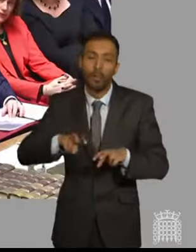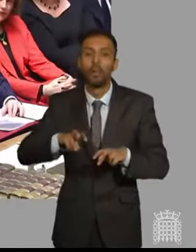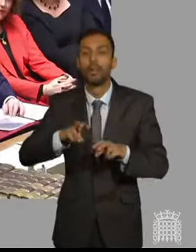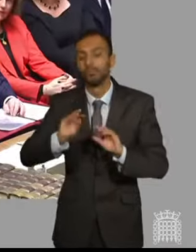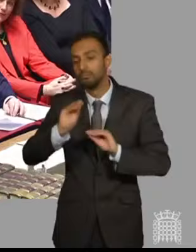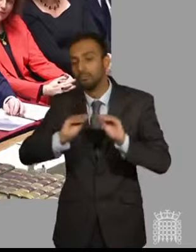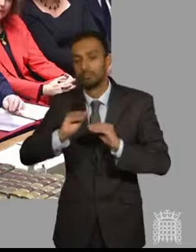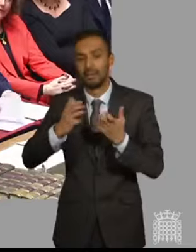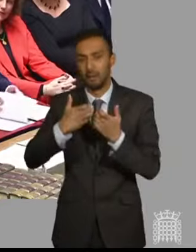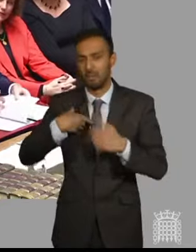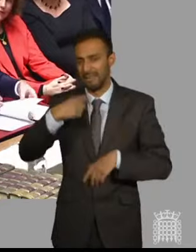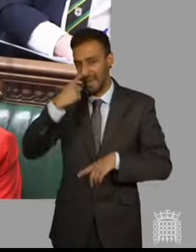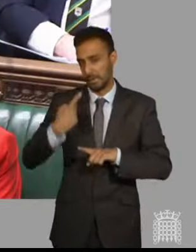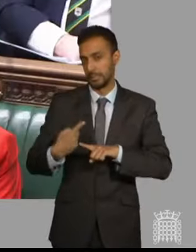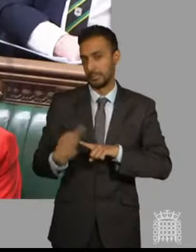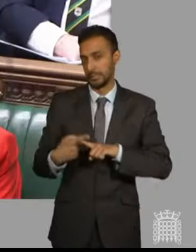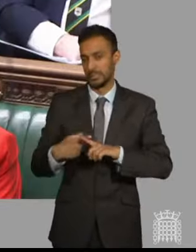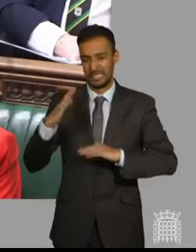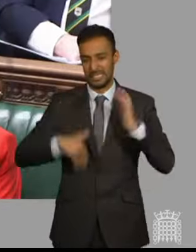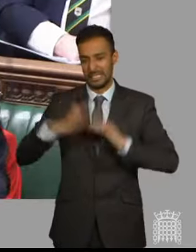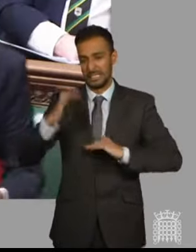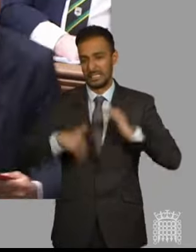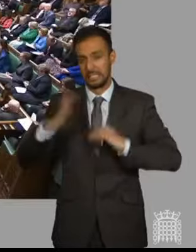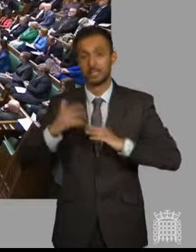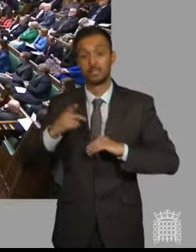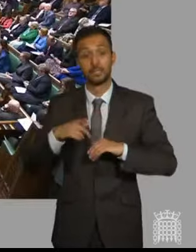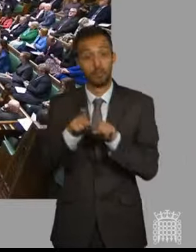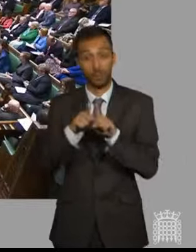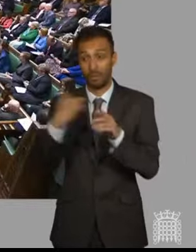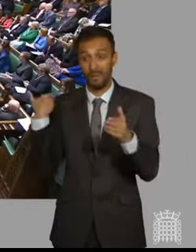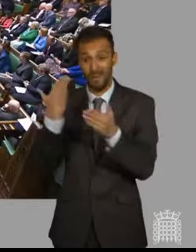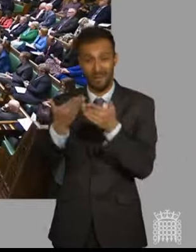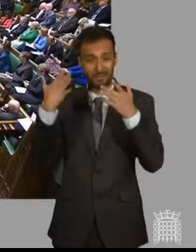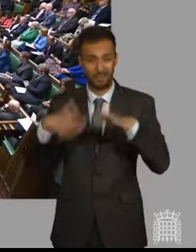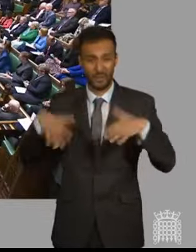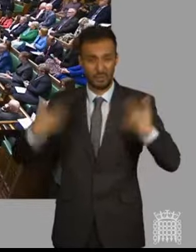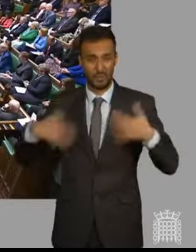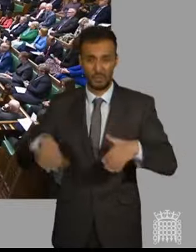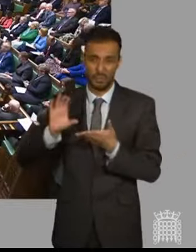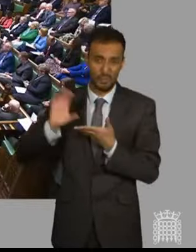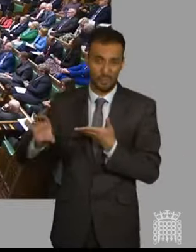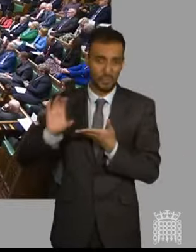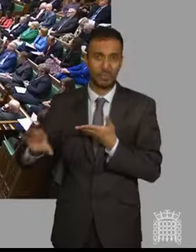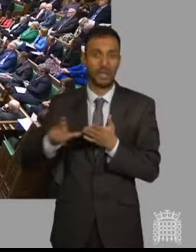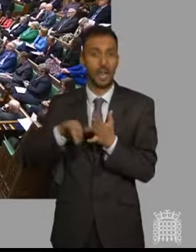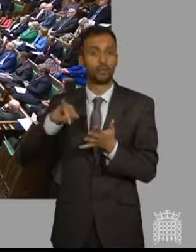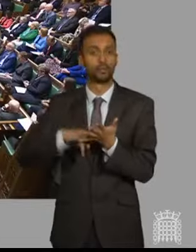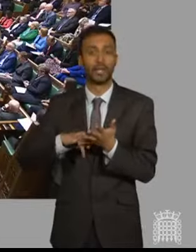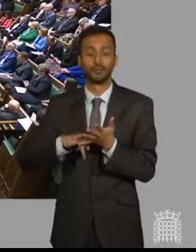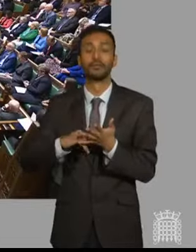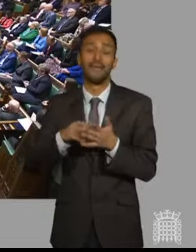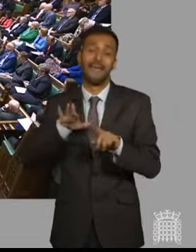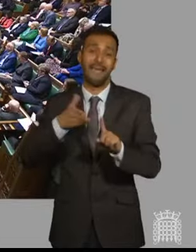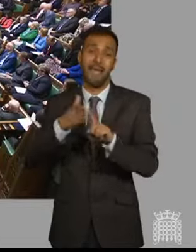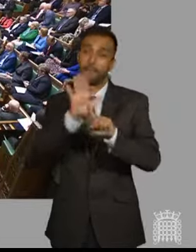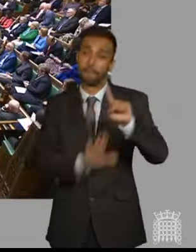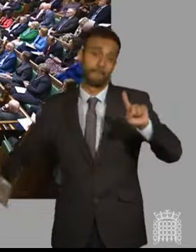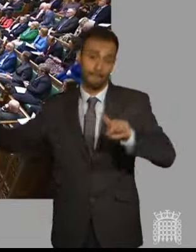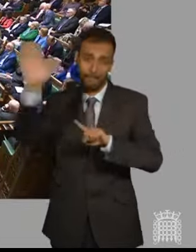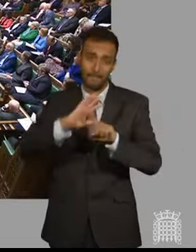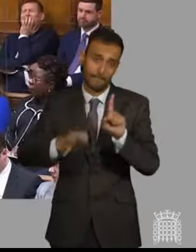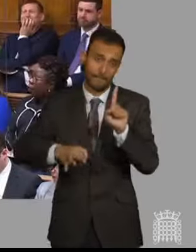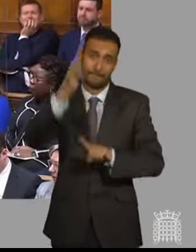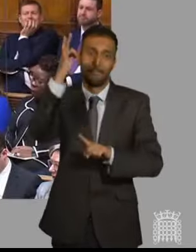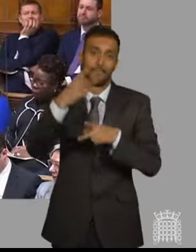to deliver faster, better care to patients everywhere. Lesterson. Happy New Year, Mr. Speaker. Happy New Year.